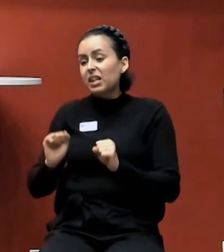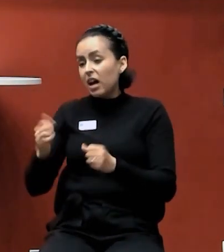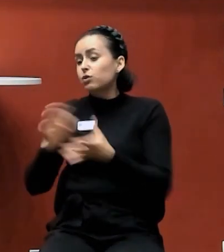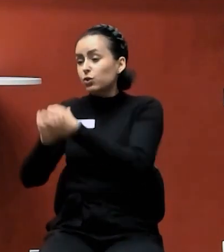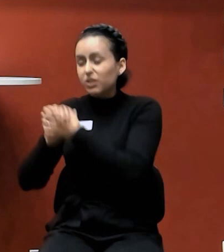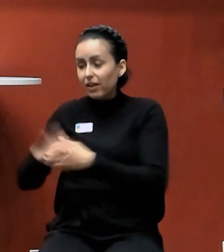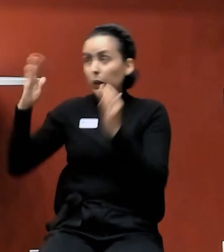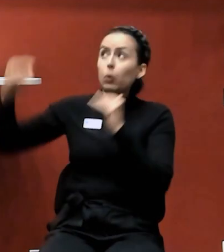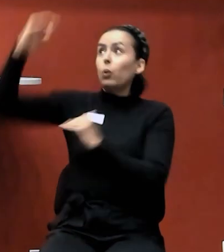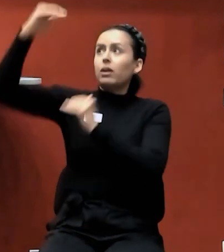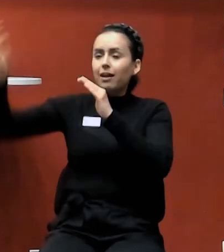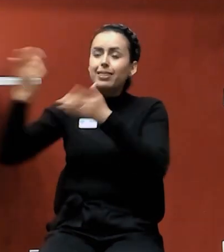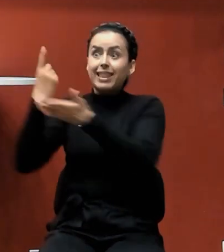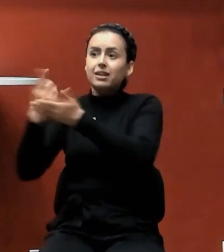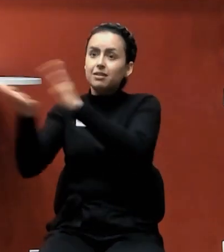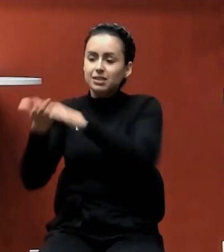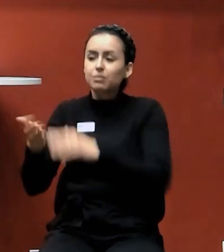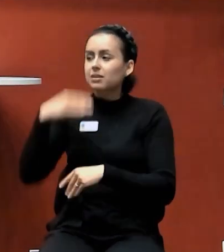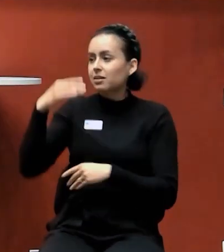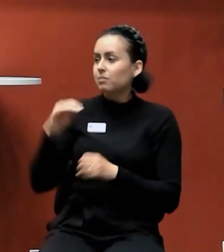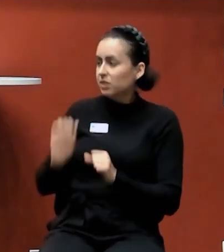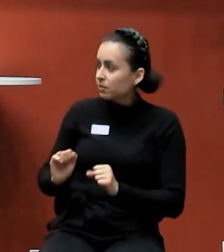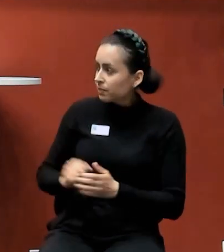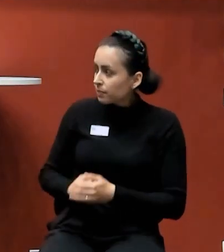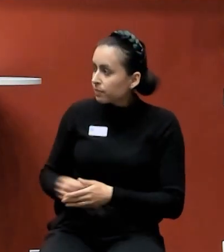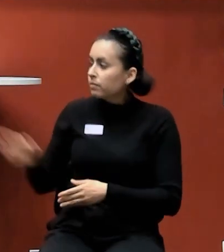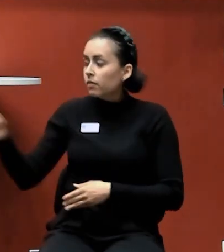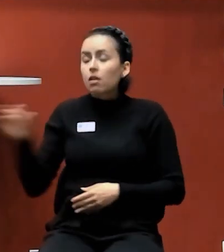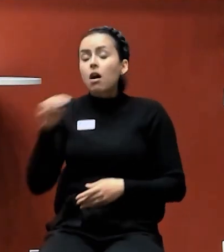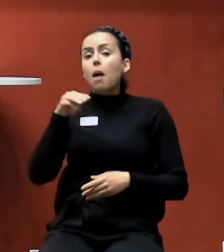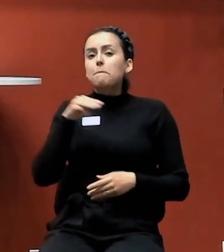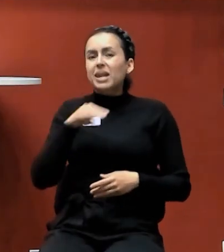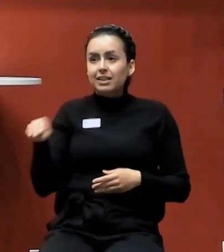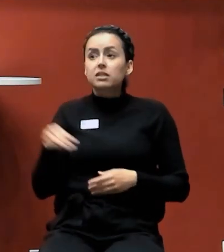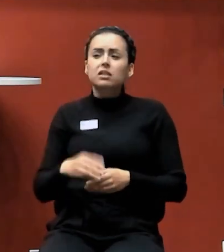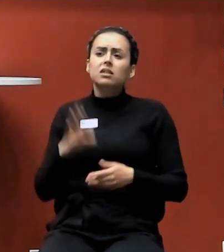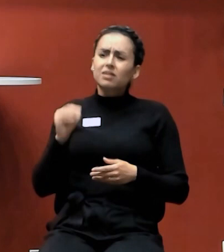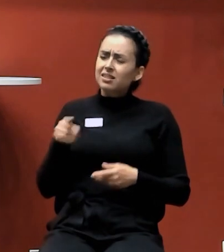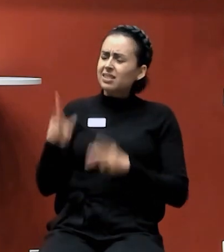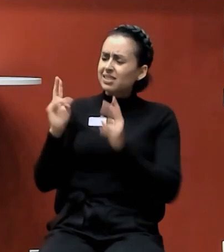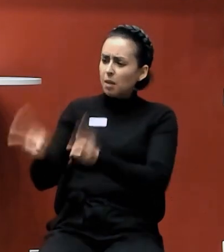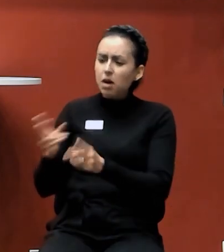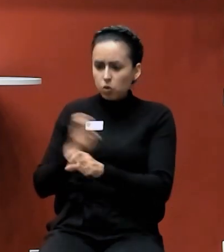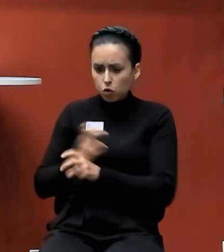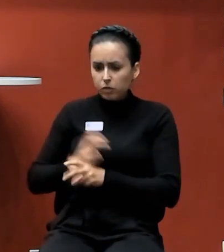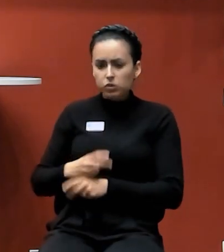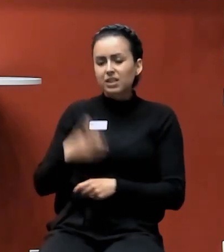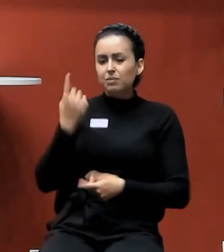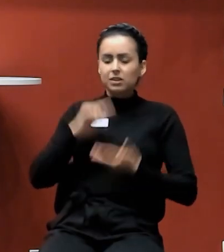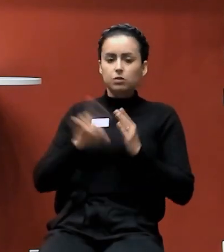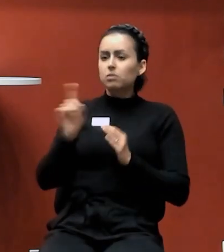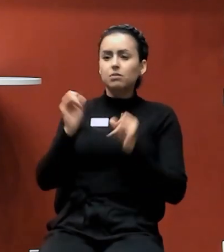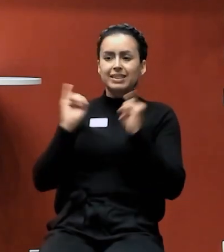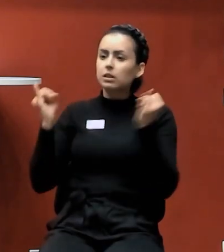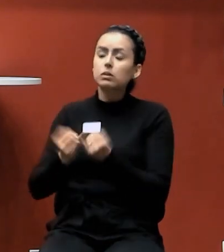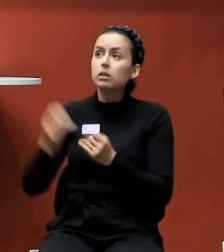Yeah, but it's something that I experienced too, is like sometimes you build a connection with someone that is at the head of an institution,